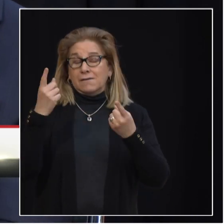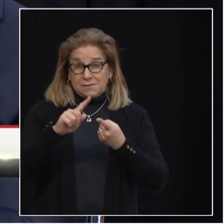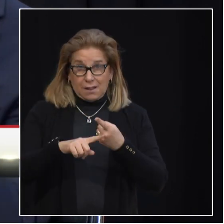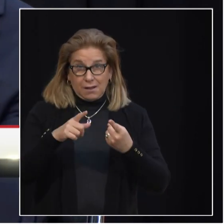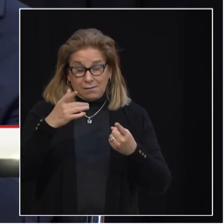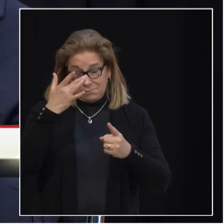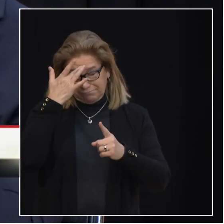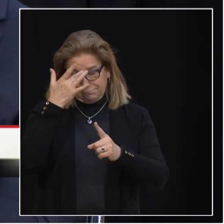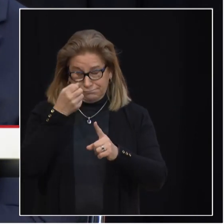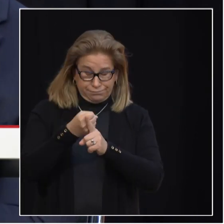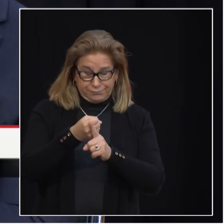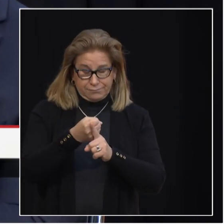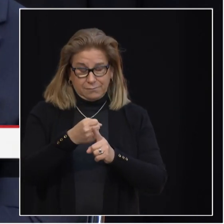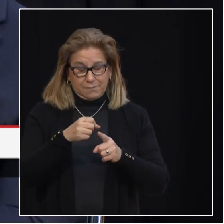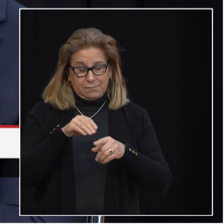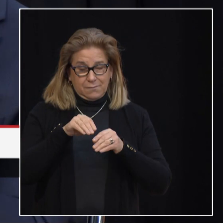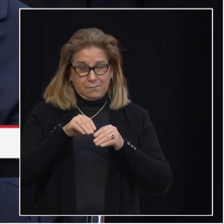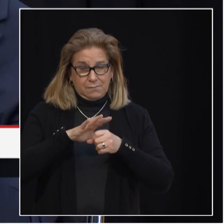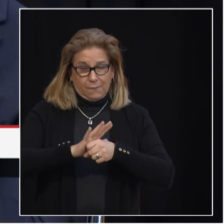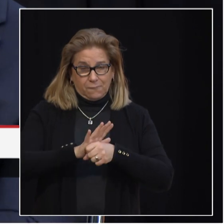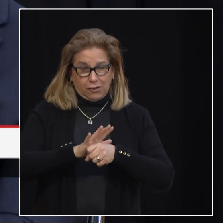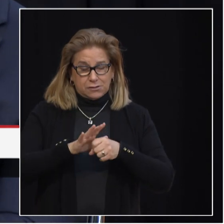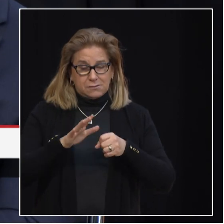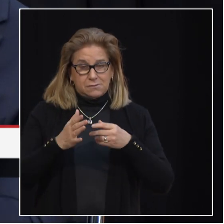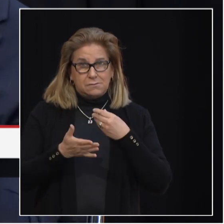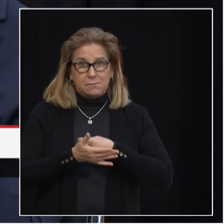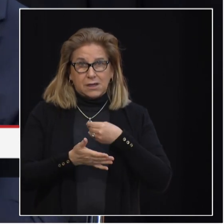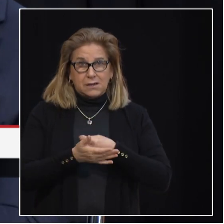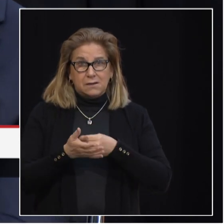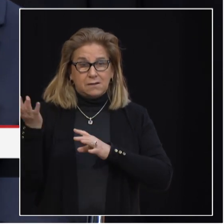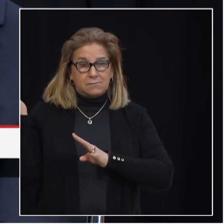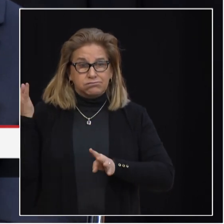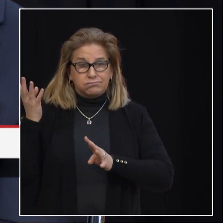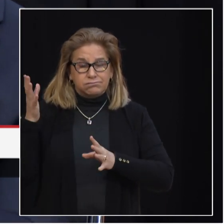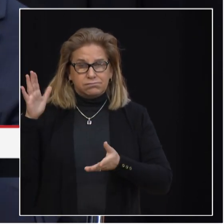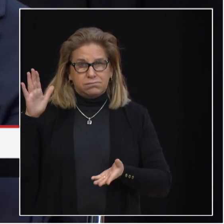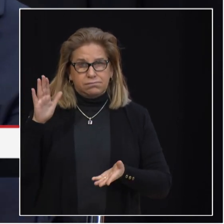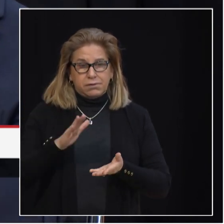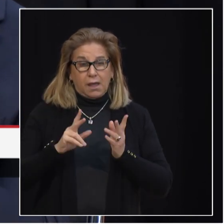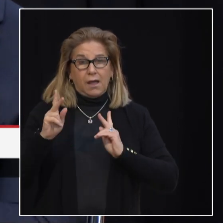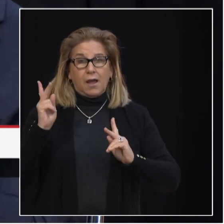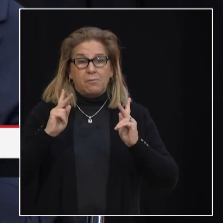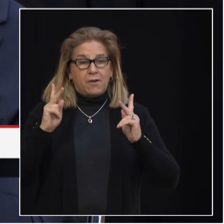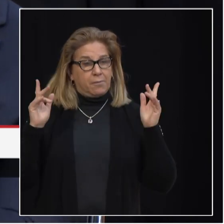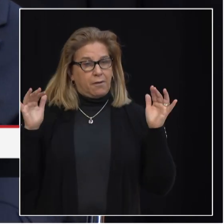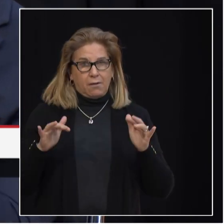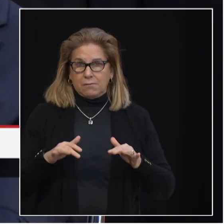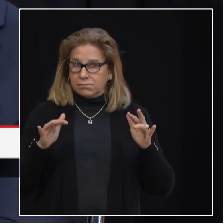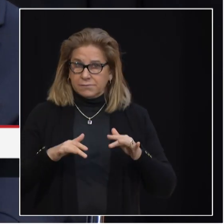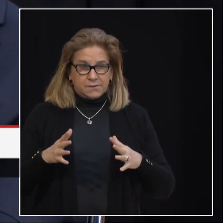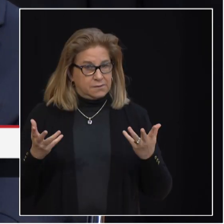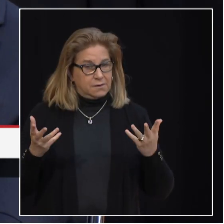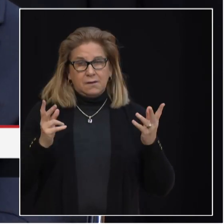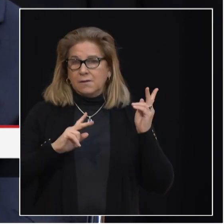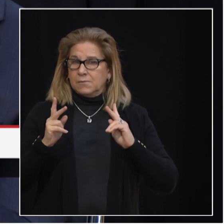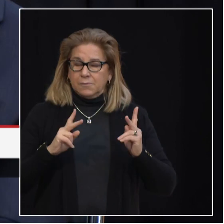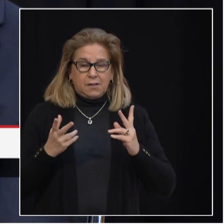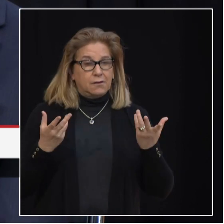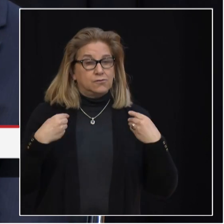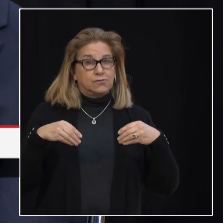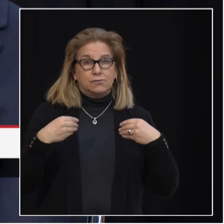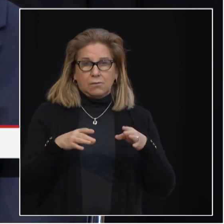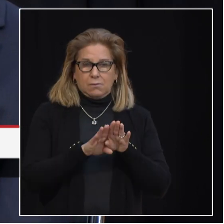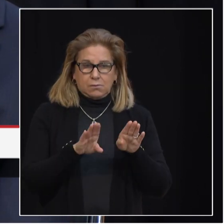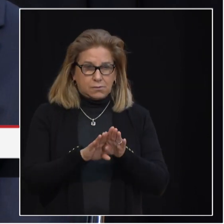day, those numbers start to trickle down. Those sales revenues start to dry up a bit. And what we've seen is a decline in that net fiscal impact, where